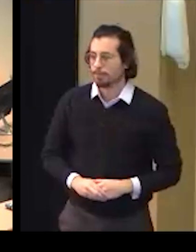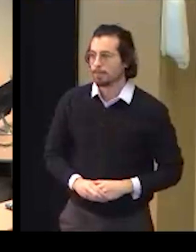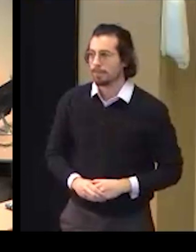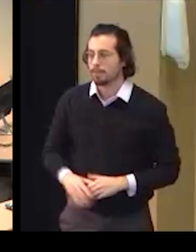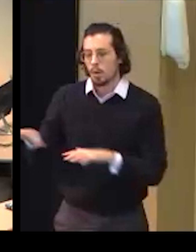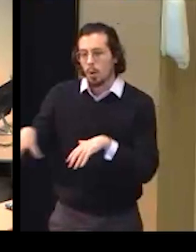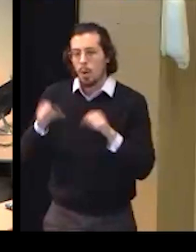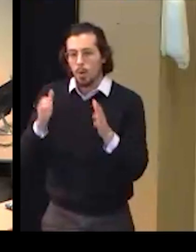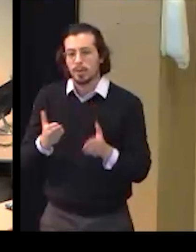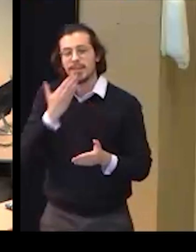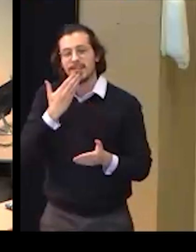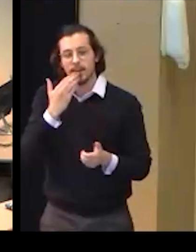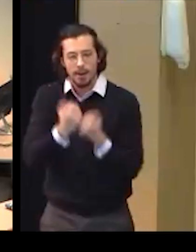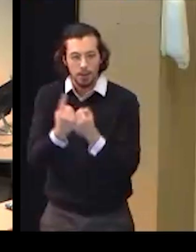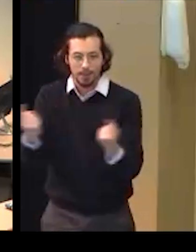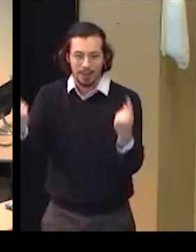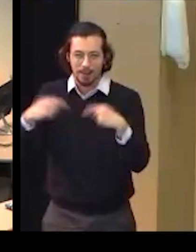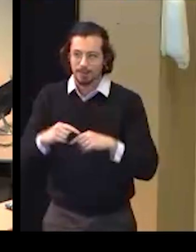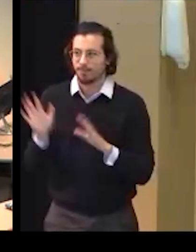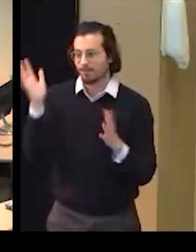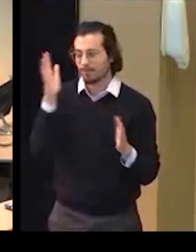Thanks everyone for attending both, please.